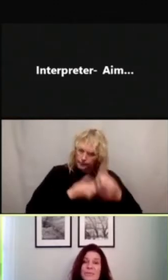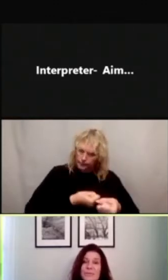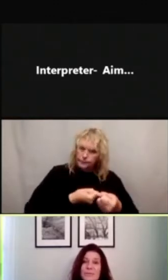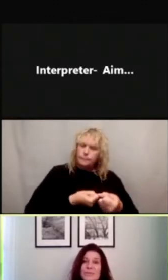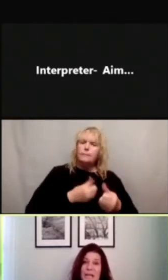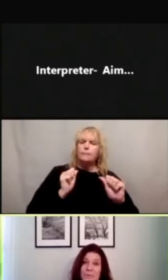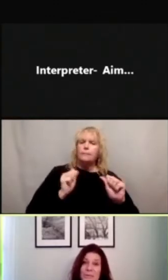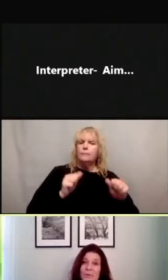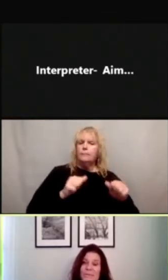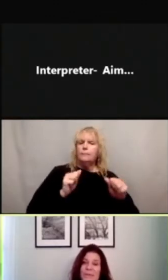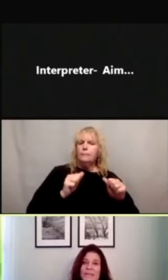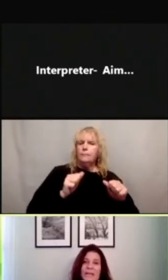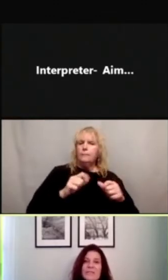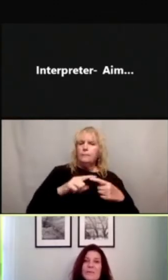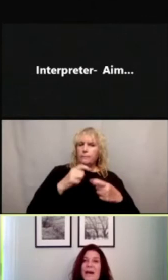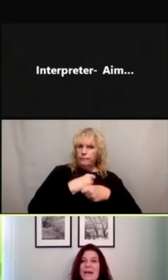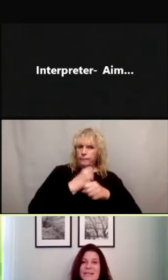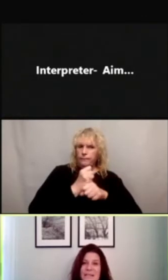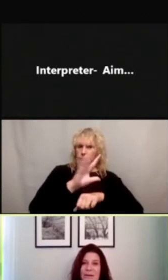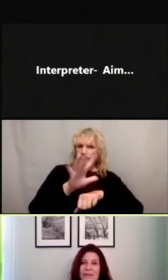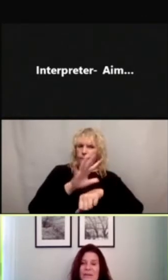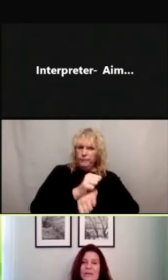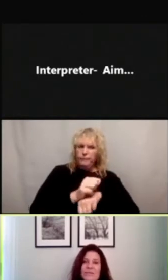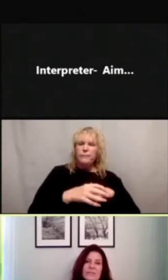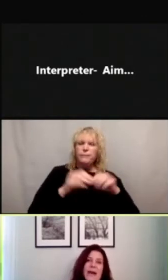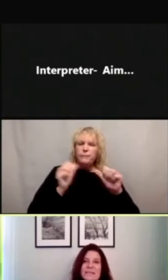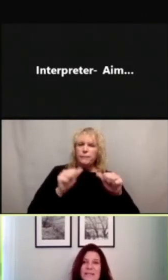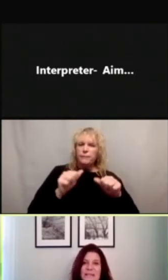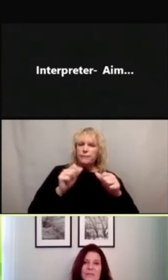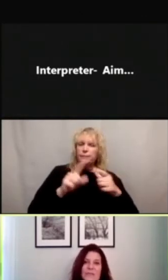be able to set up an appointment, to access